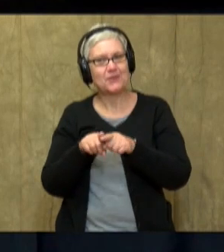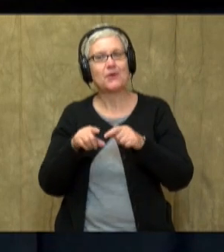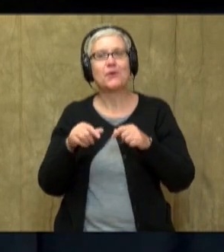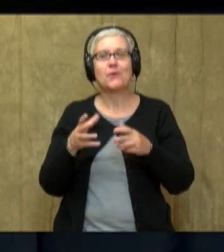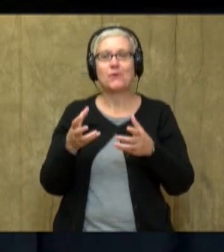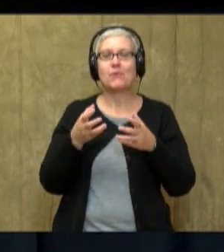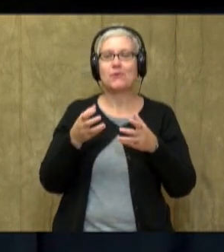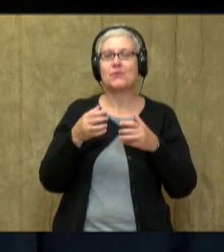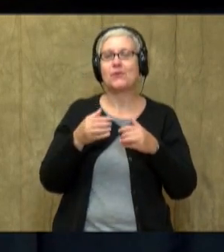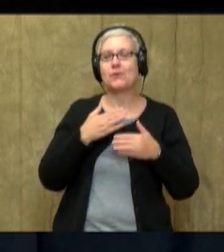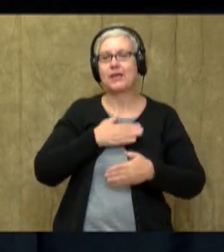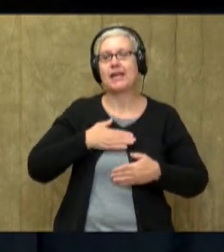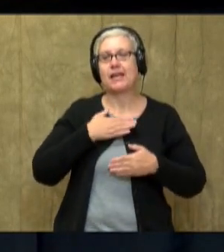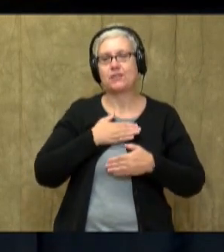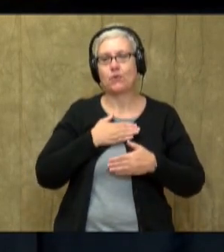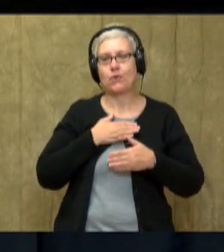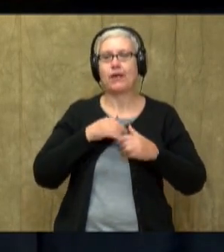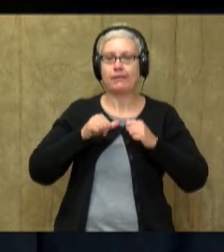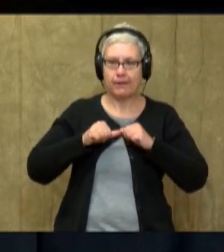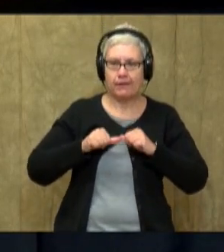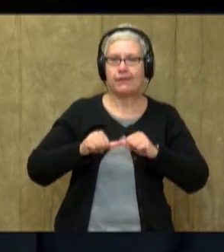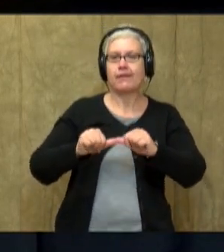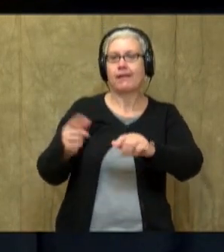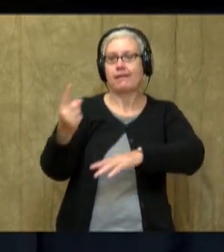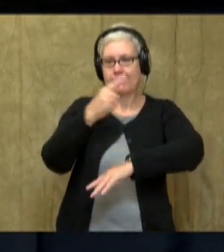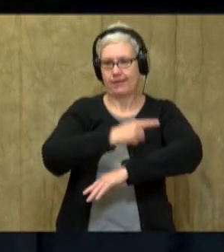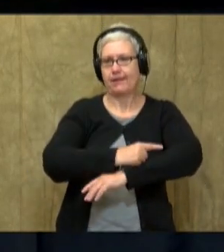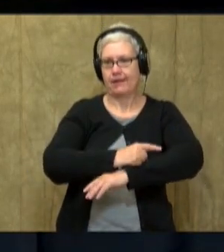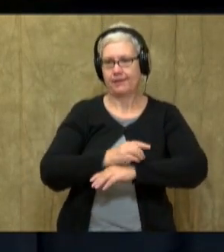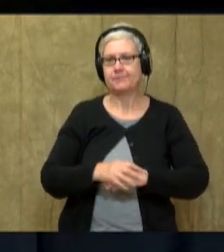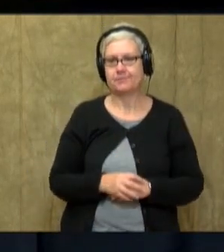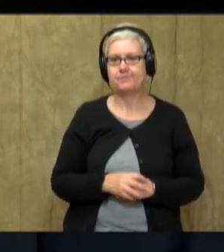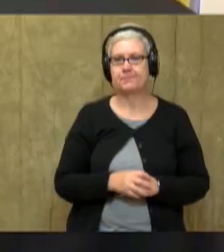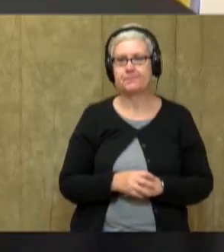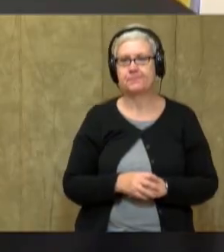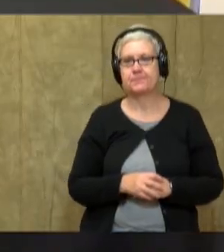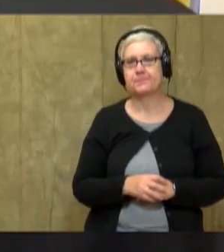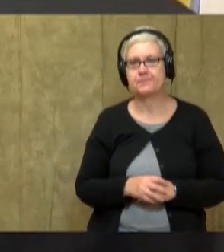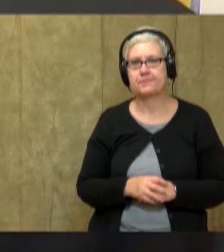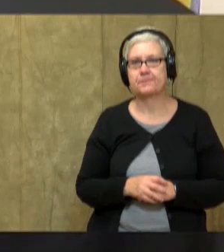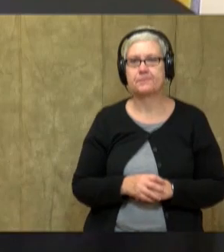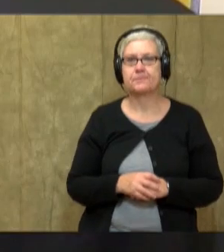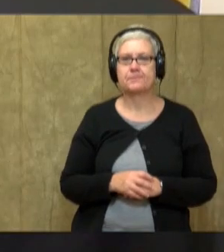day. So make sure that when you go shopping, you include those things in your shopping list.